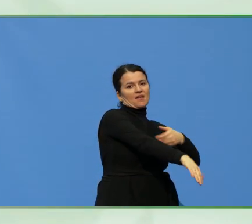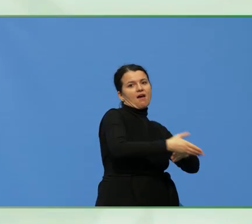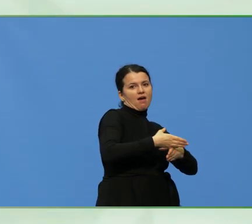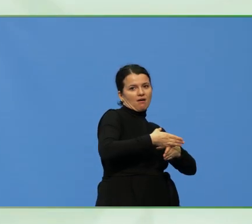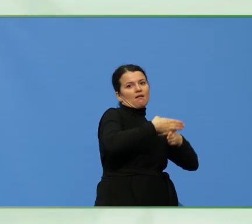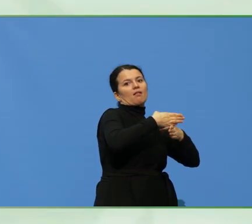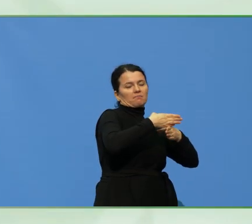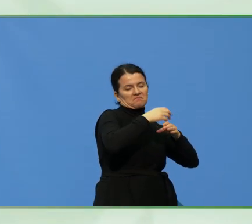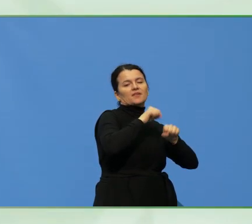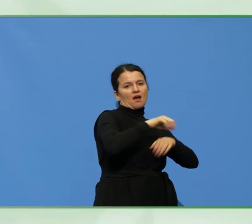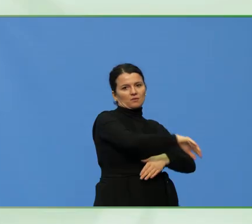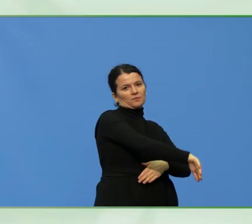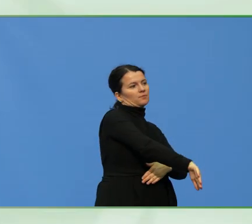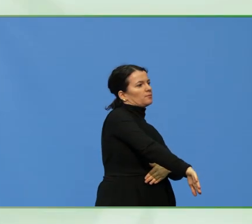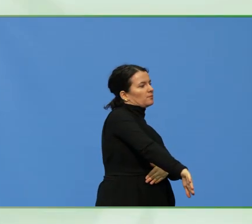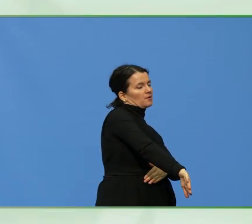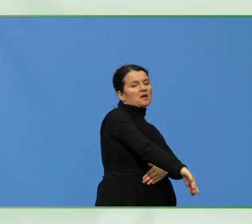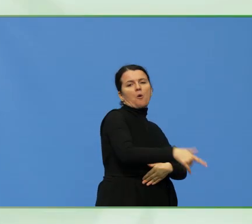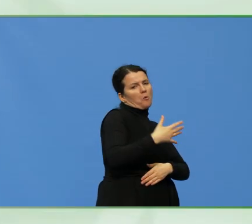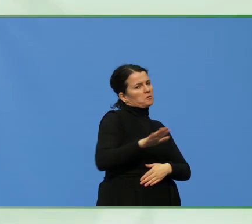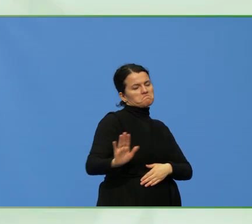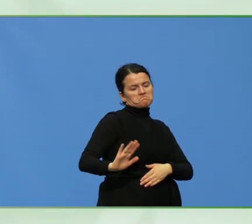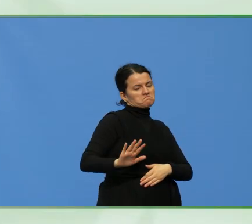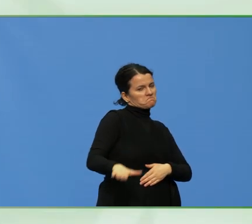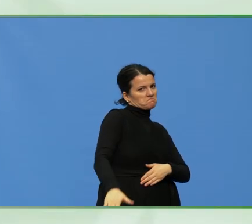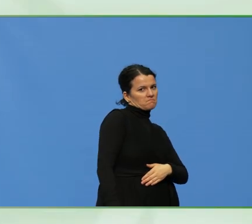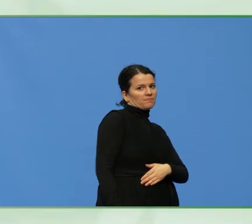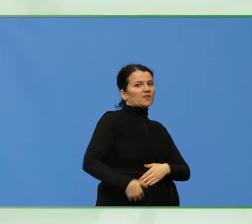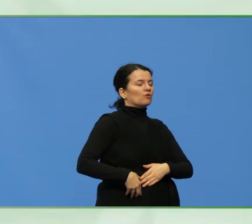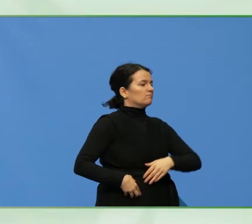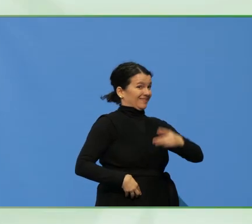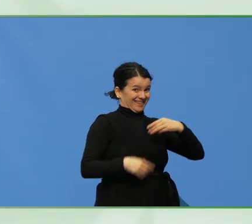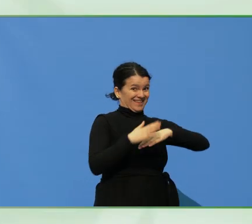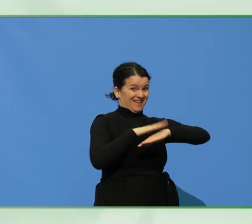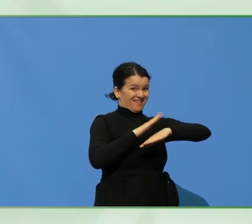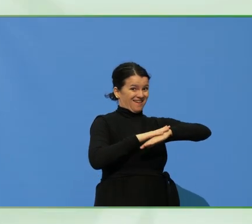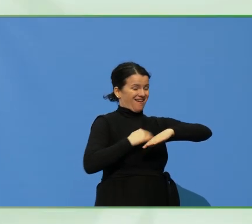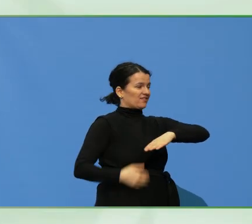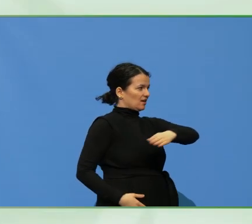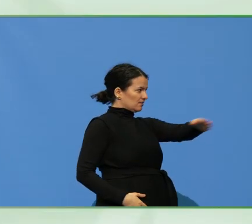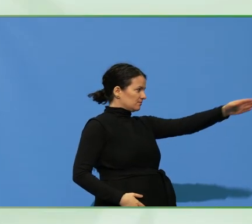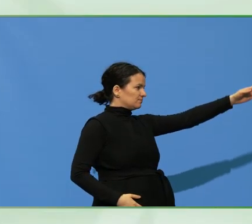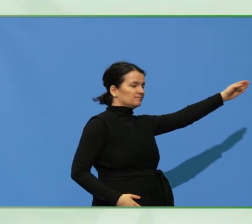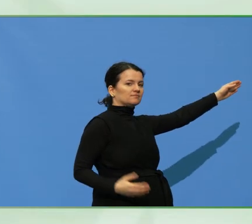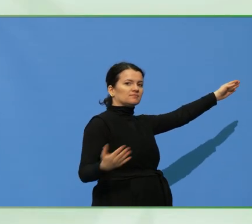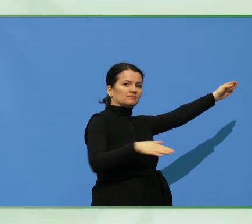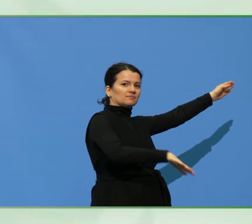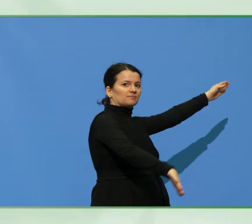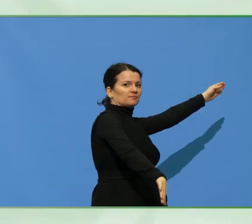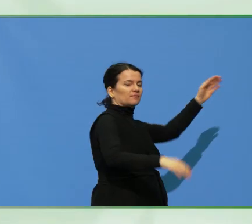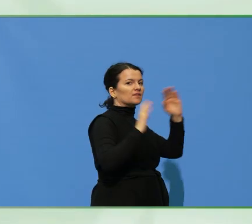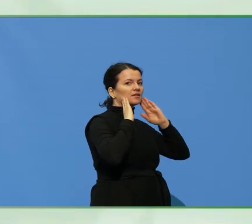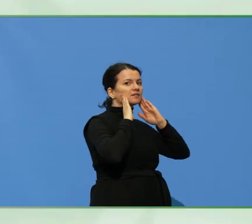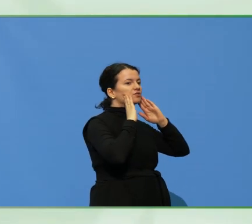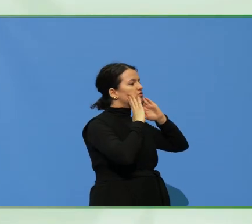deeper into that twist, your left arm can come around behind you. The chin can follow and come towards the back of the